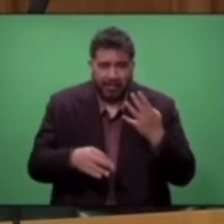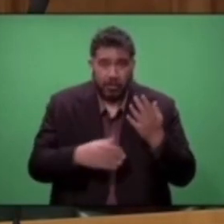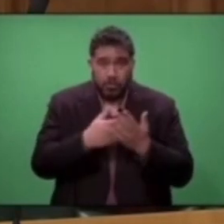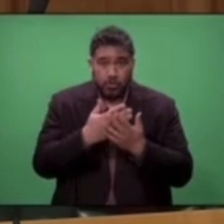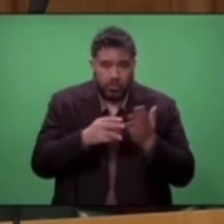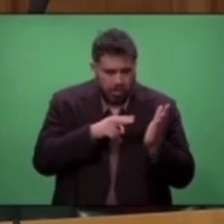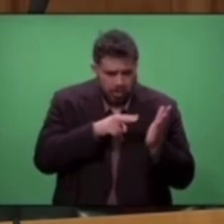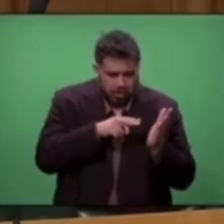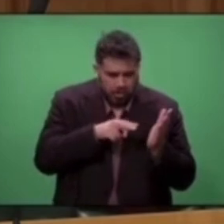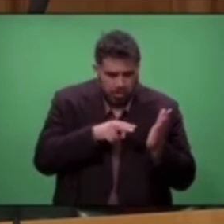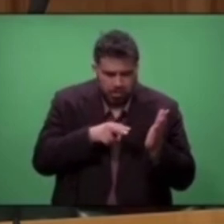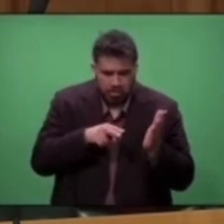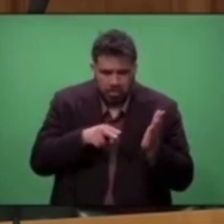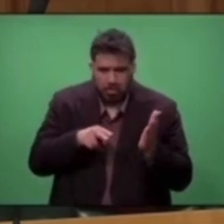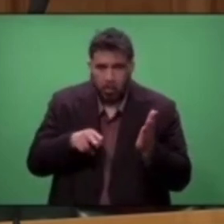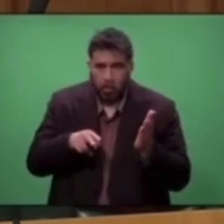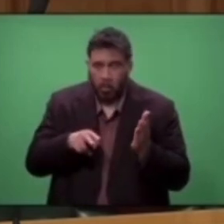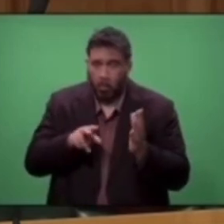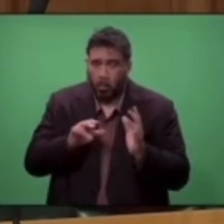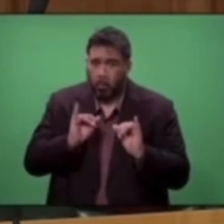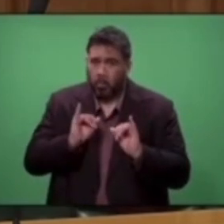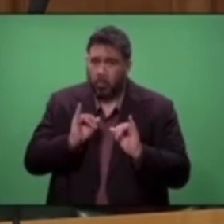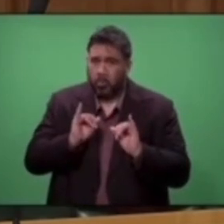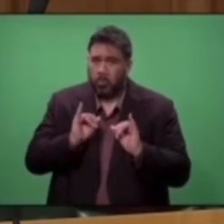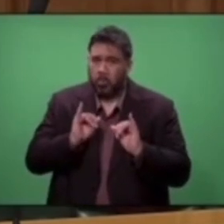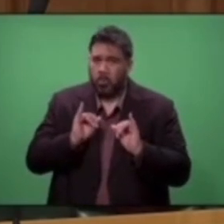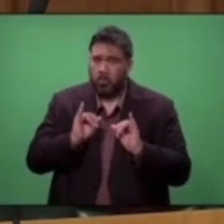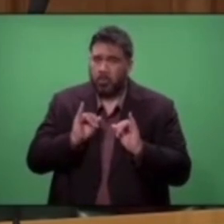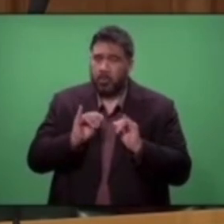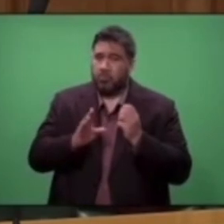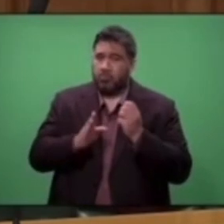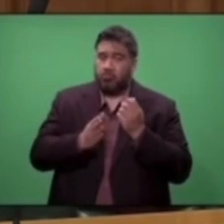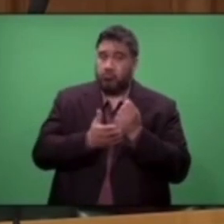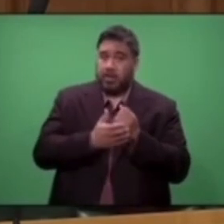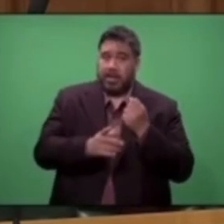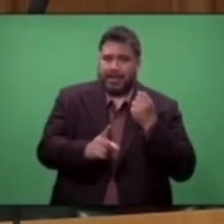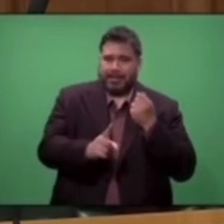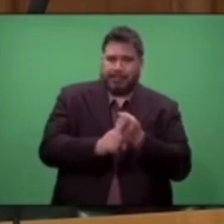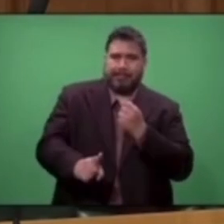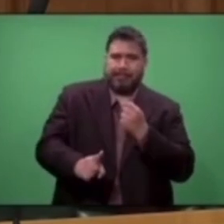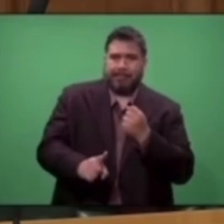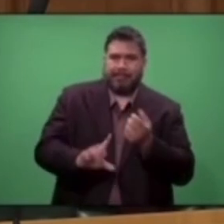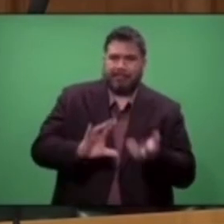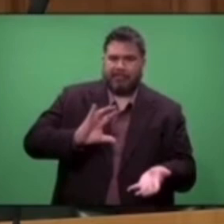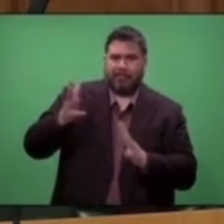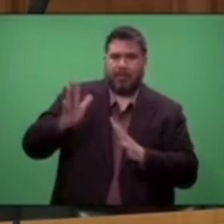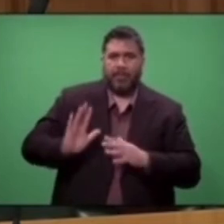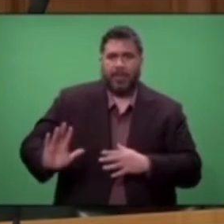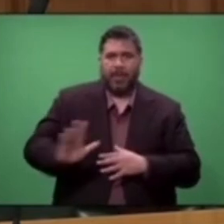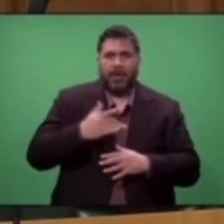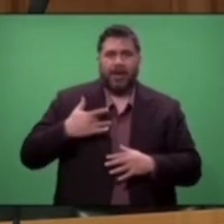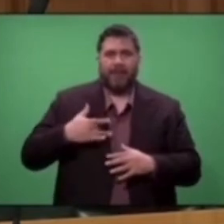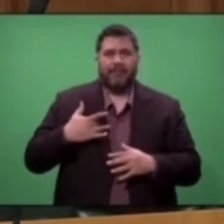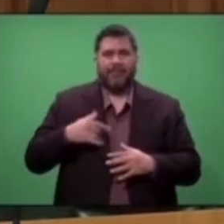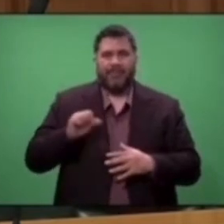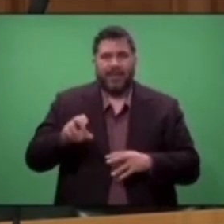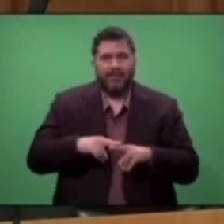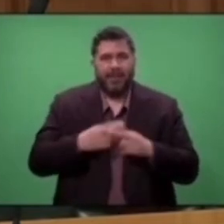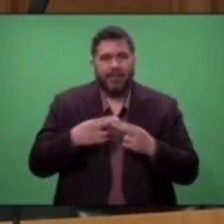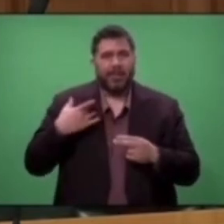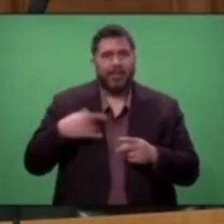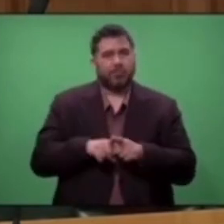incredibly harrowing, that have impacted large numbers of people, their families, and